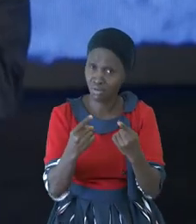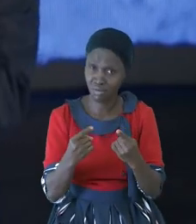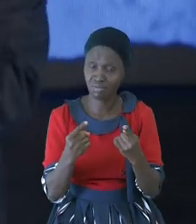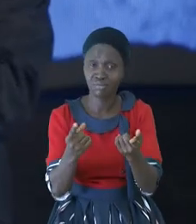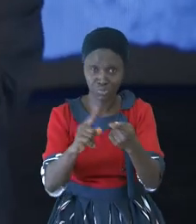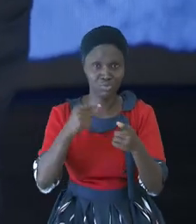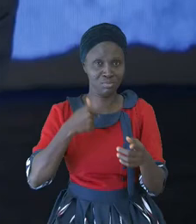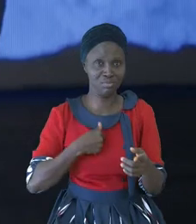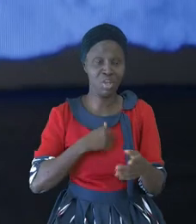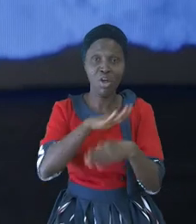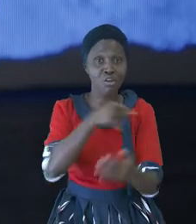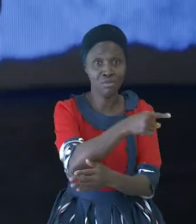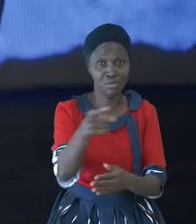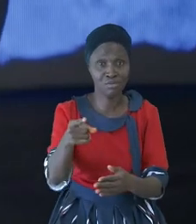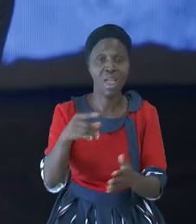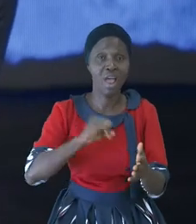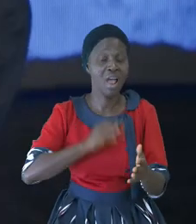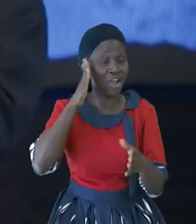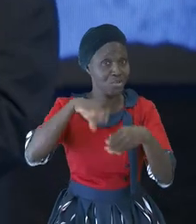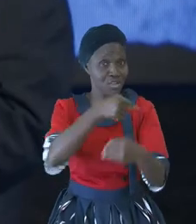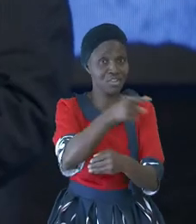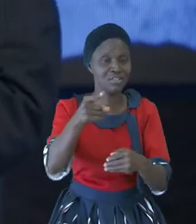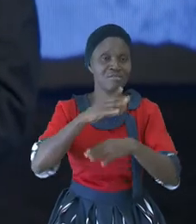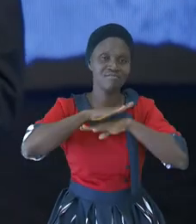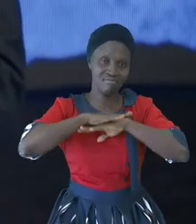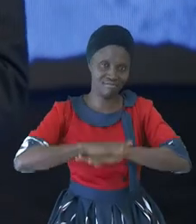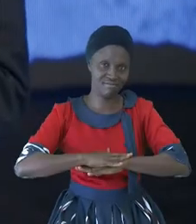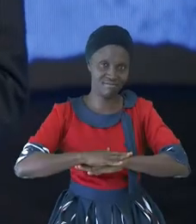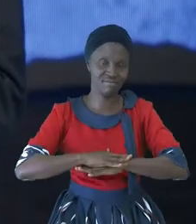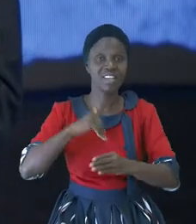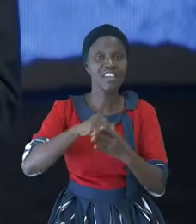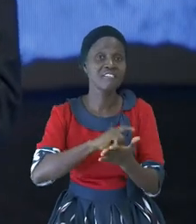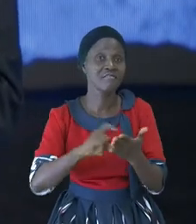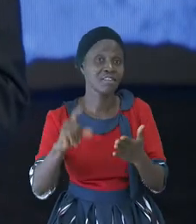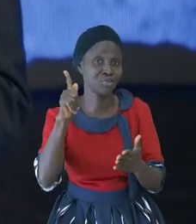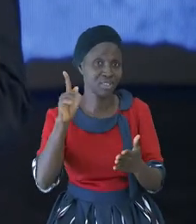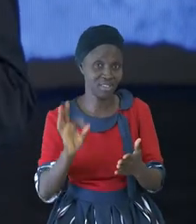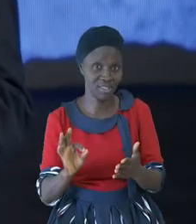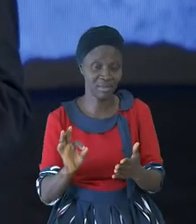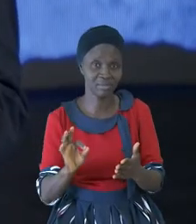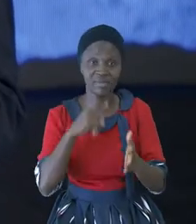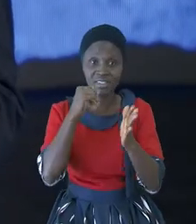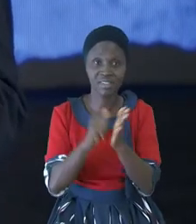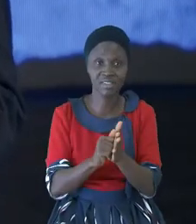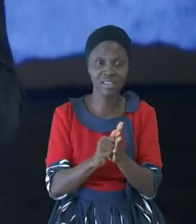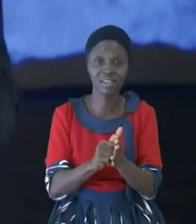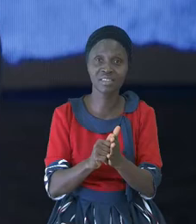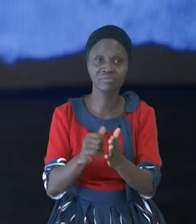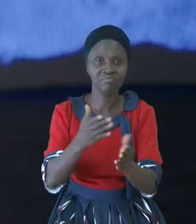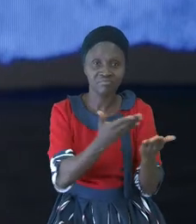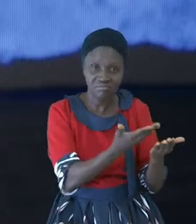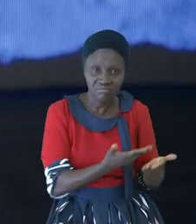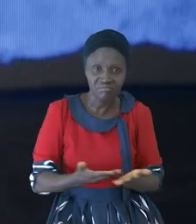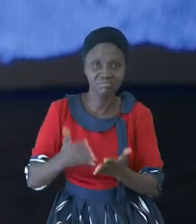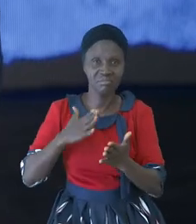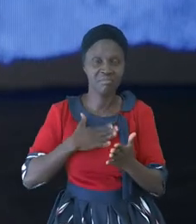and I will give you rest. And then in verse 29, it says, take my yoke upon